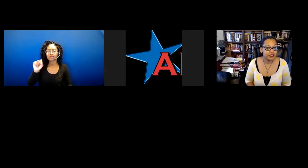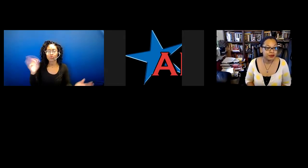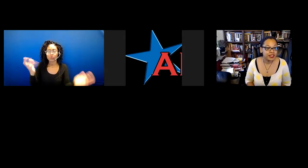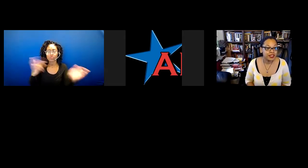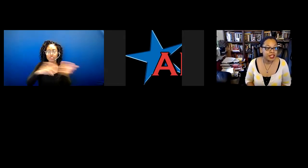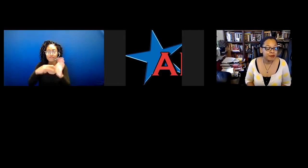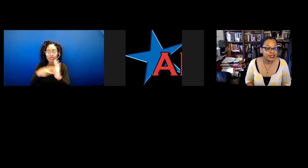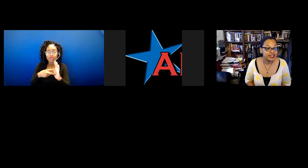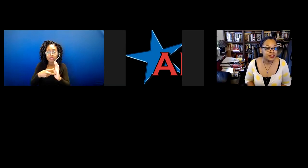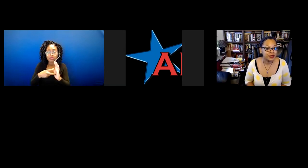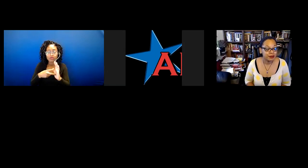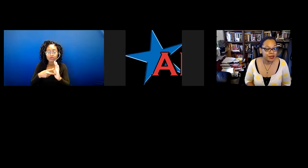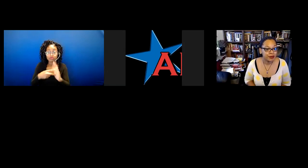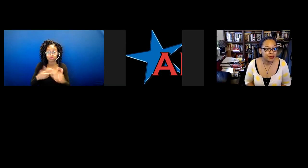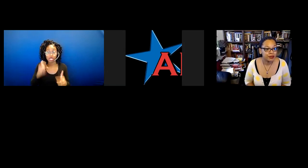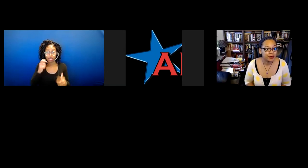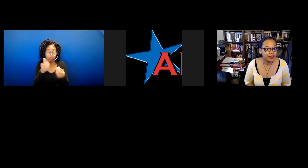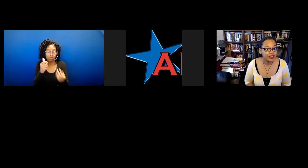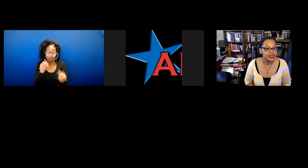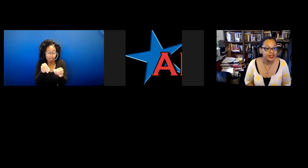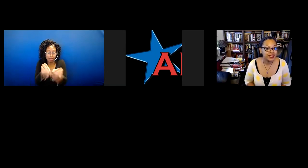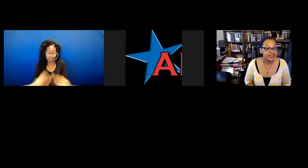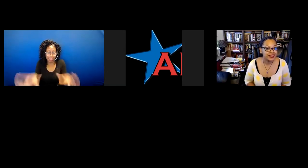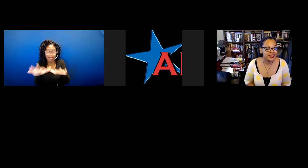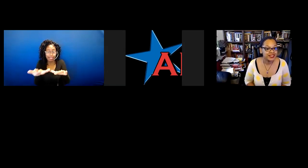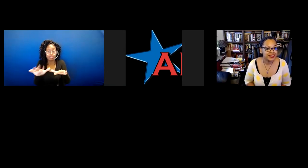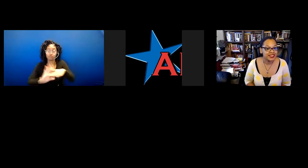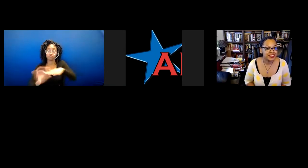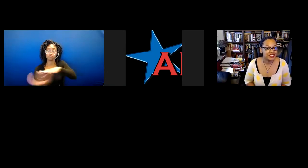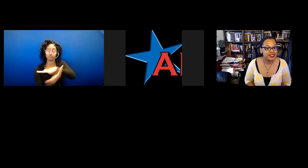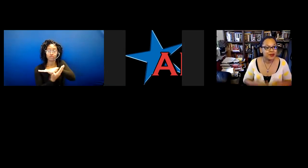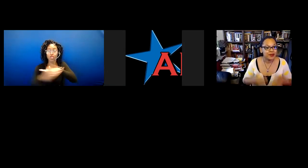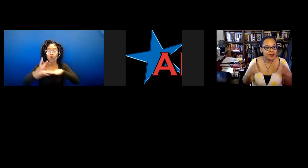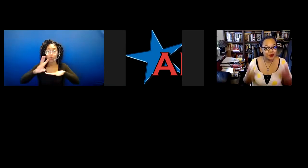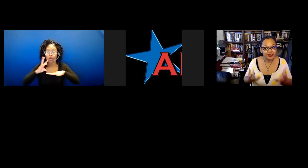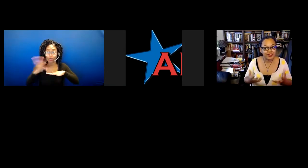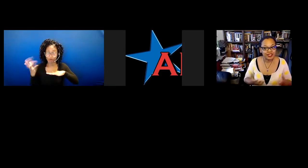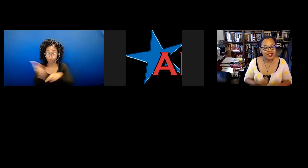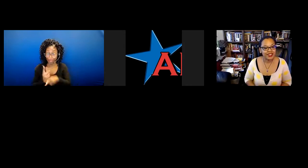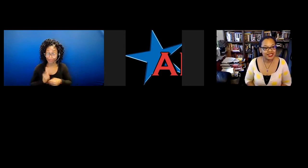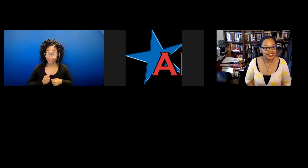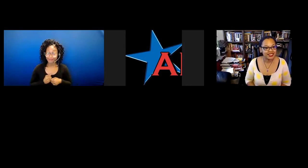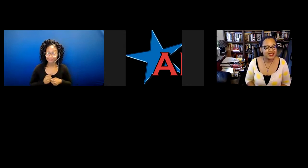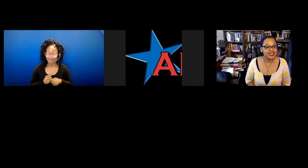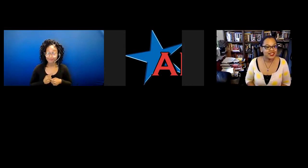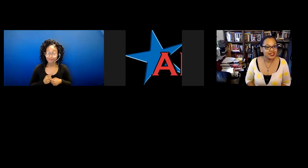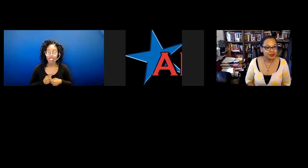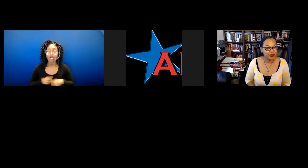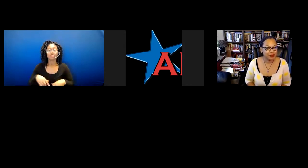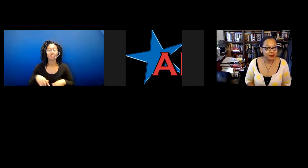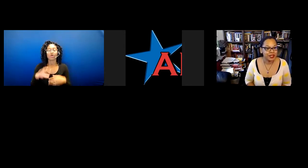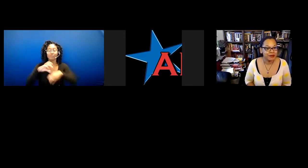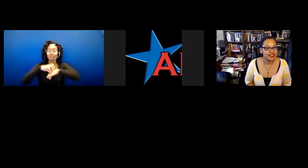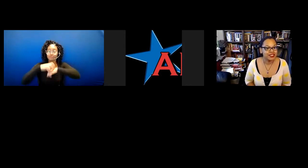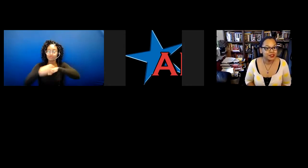supposed to be a landmass that's surrounded by a body of water, right? So all 7 continents are supposed to